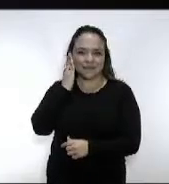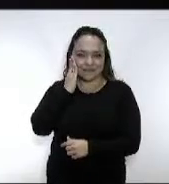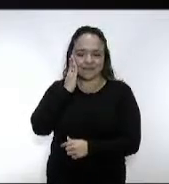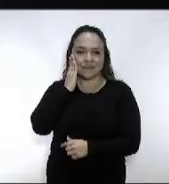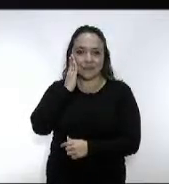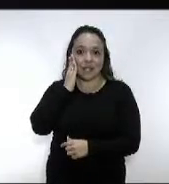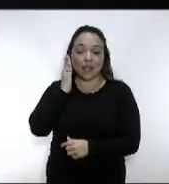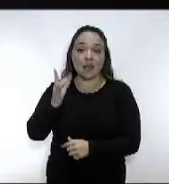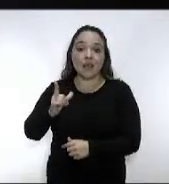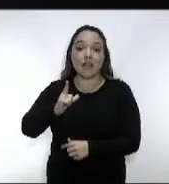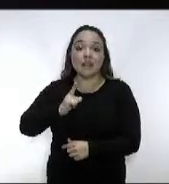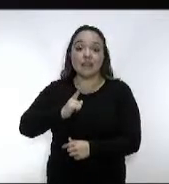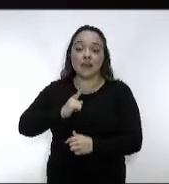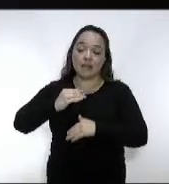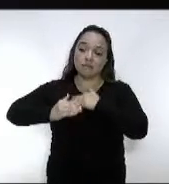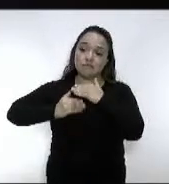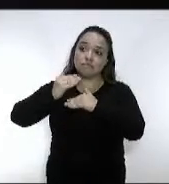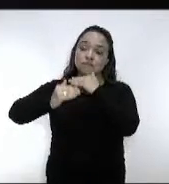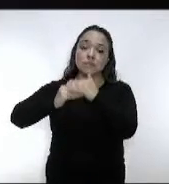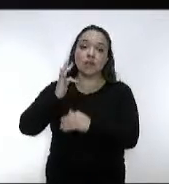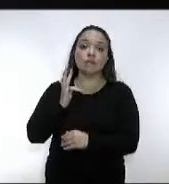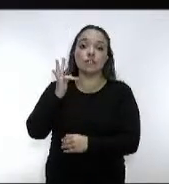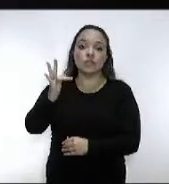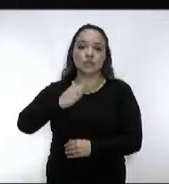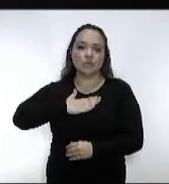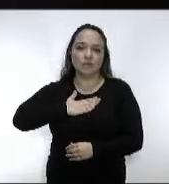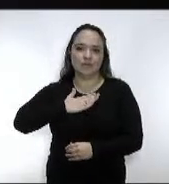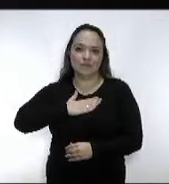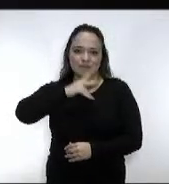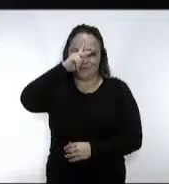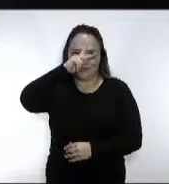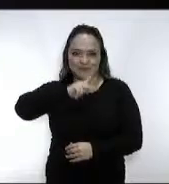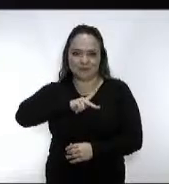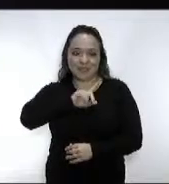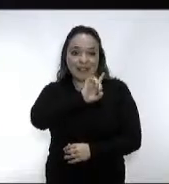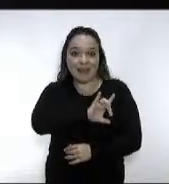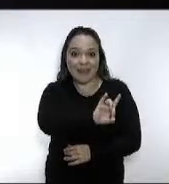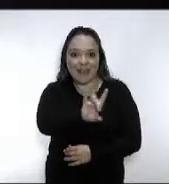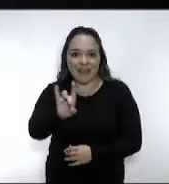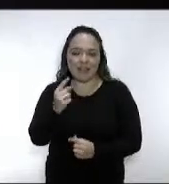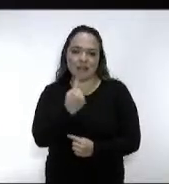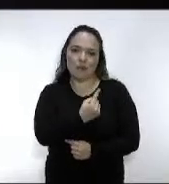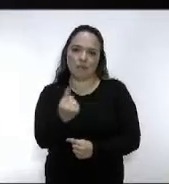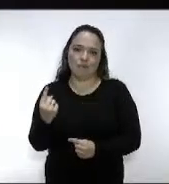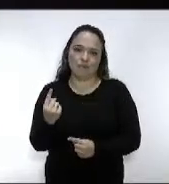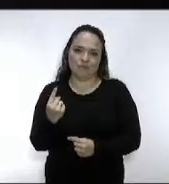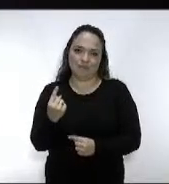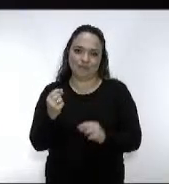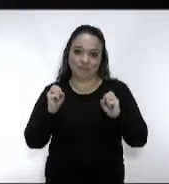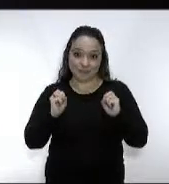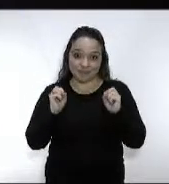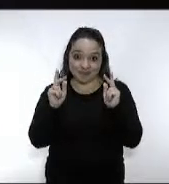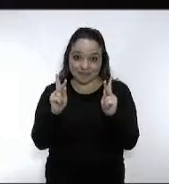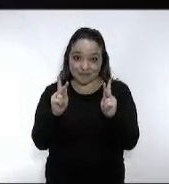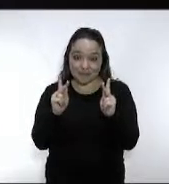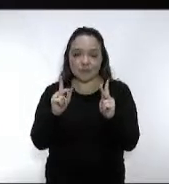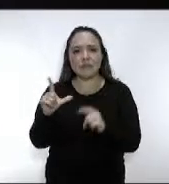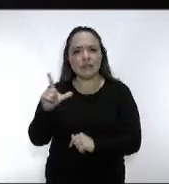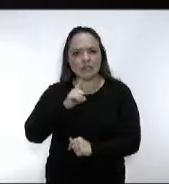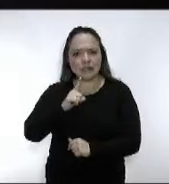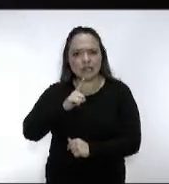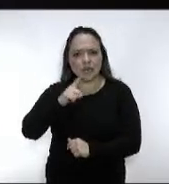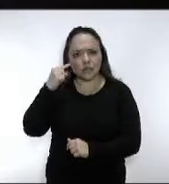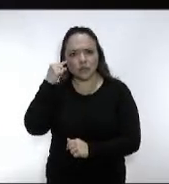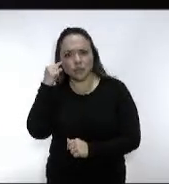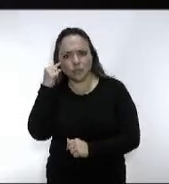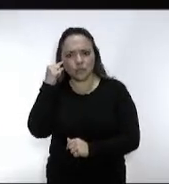you choose your own ways. Because acting this way, it will be building the future that is unique for each one of you. Before the doubts